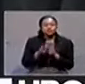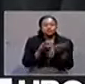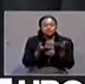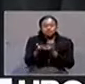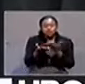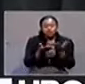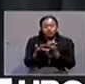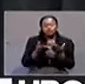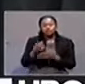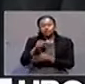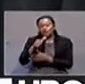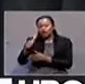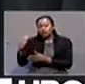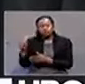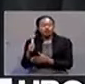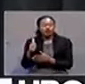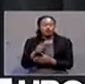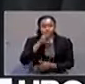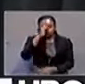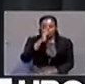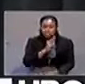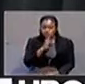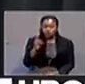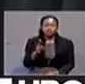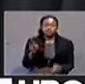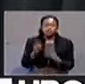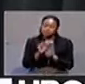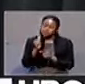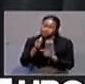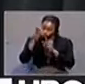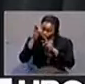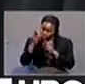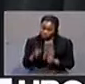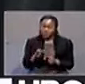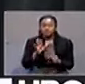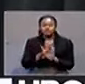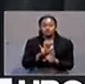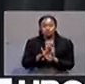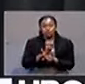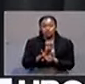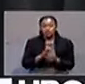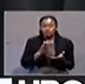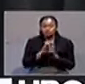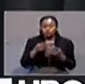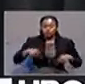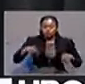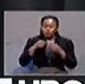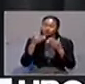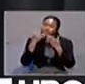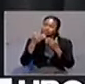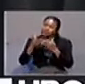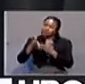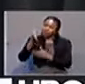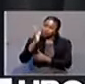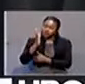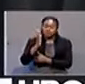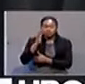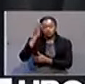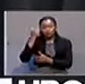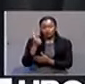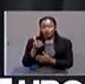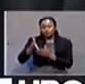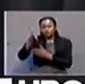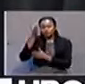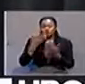interacting with other faith with a lot of respect. We thank God who has blessed this country,